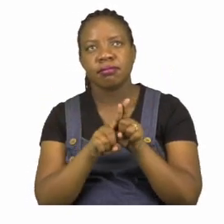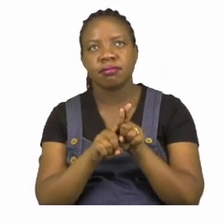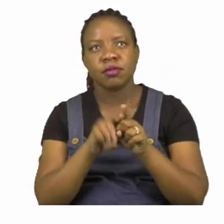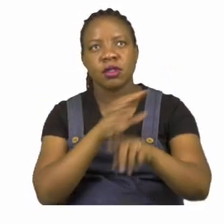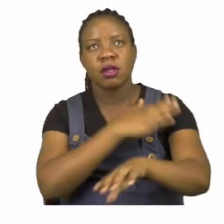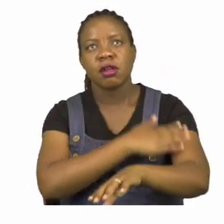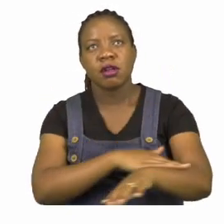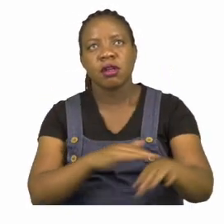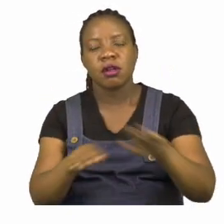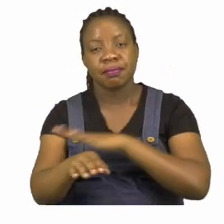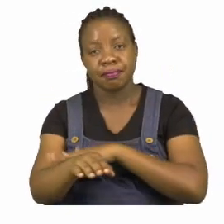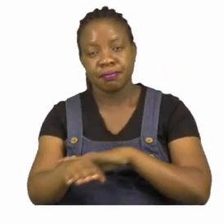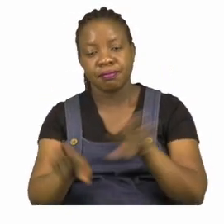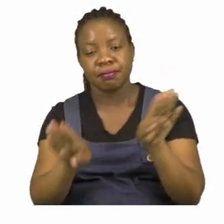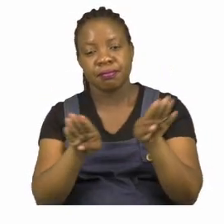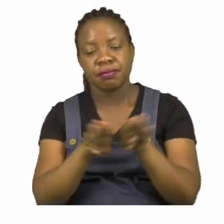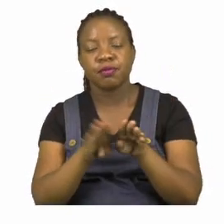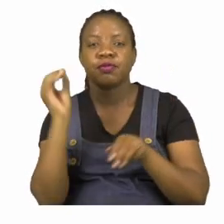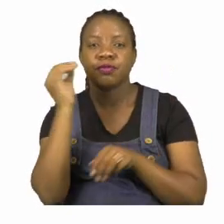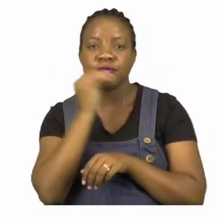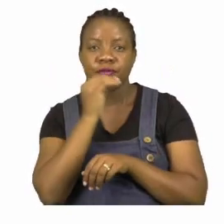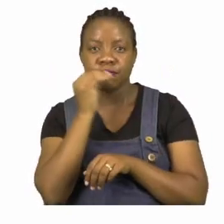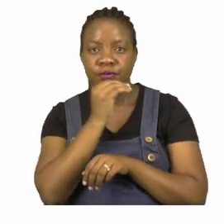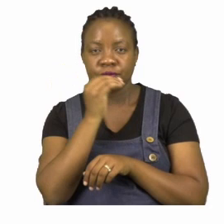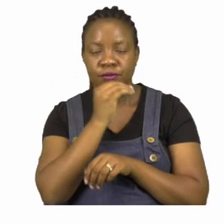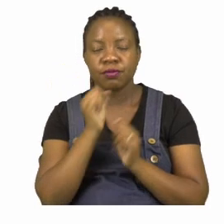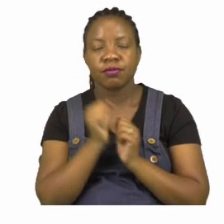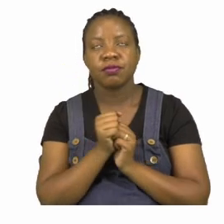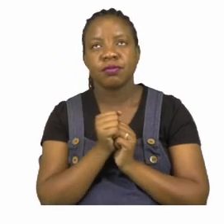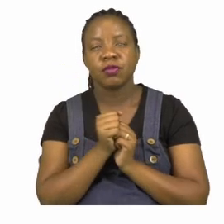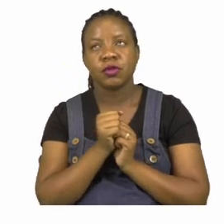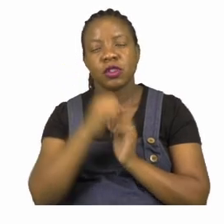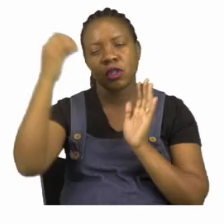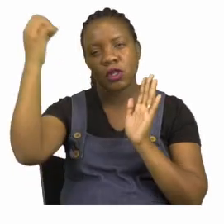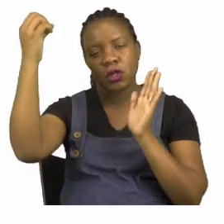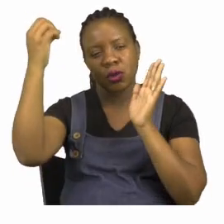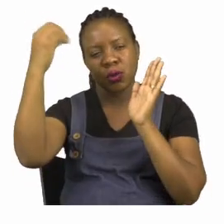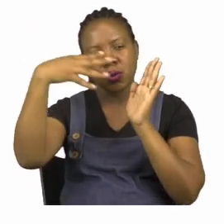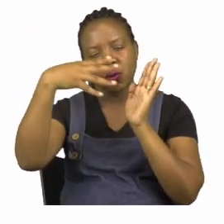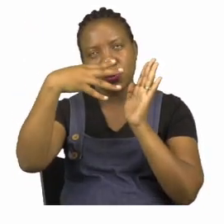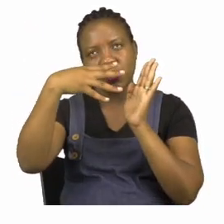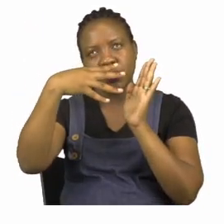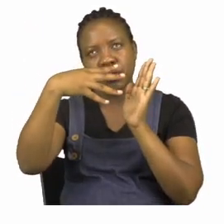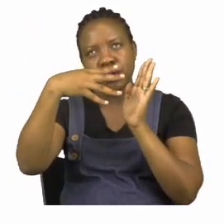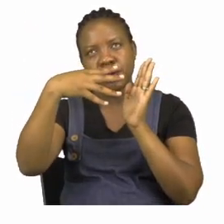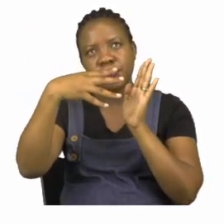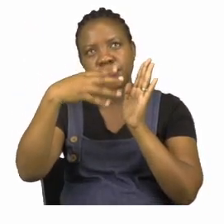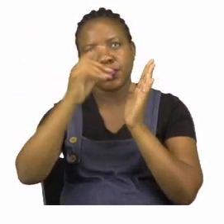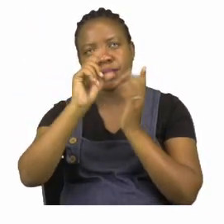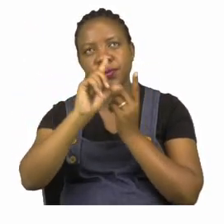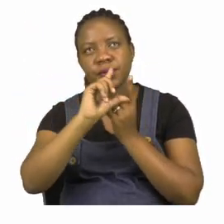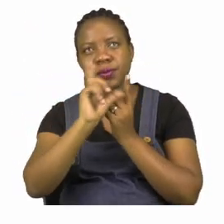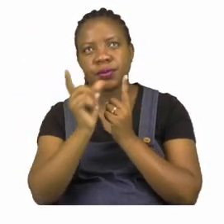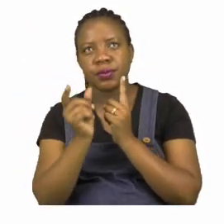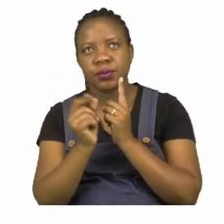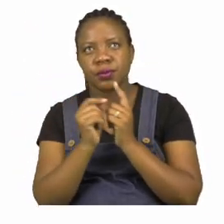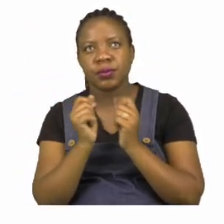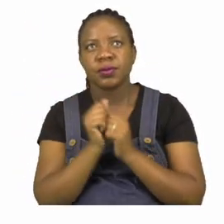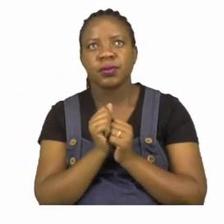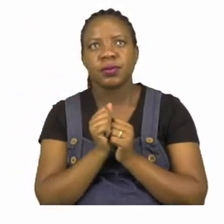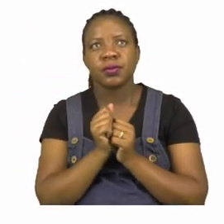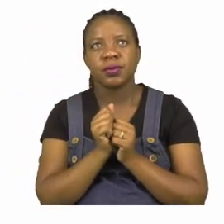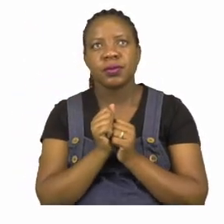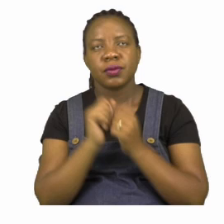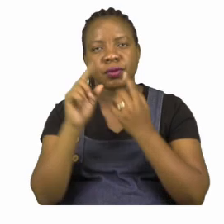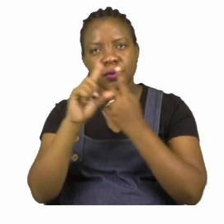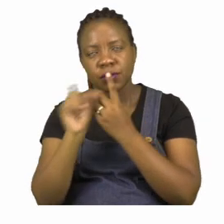plant and bring the sunlight to the plant. Leaves come